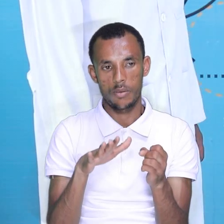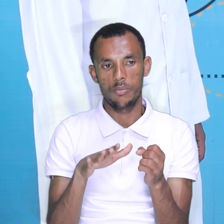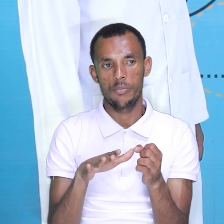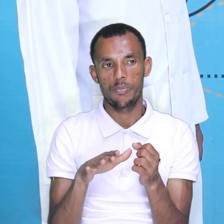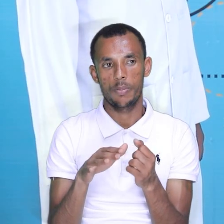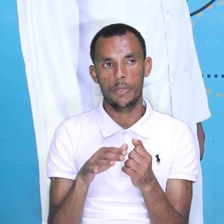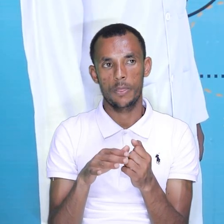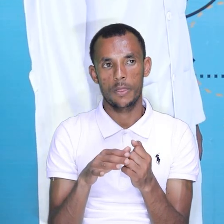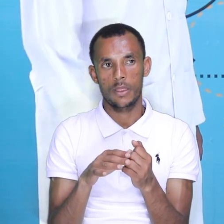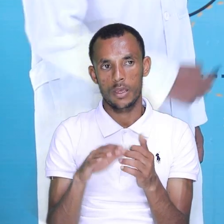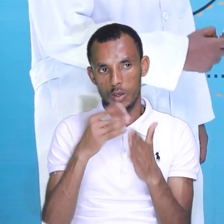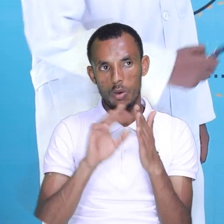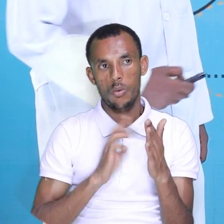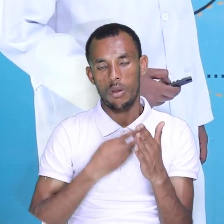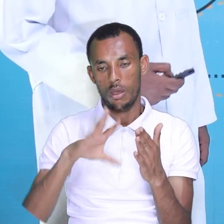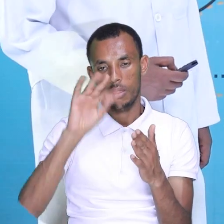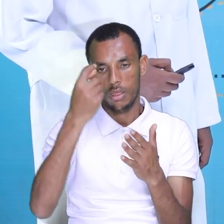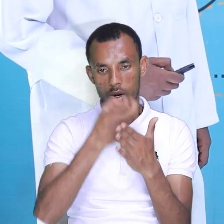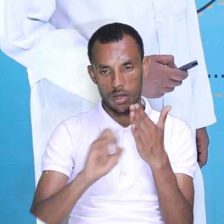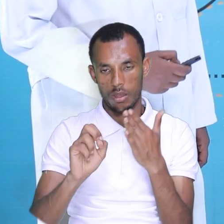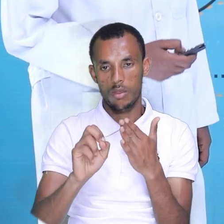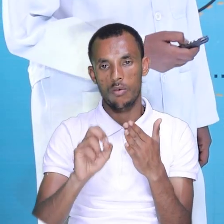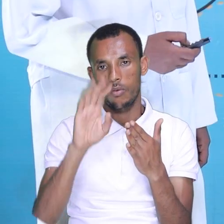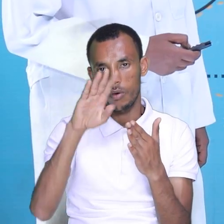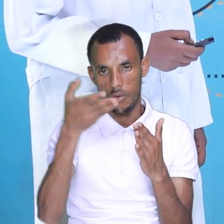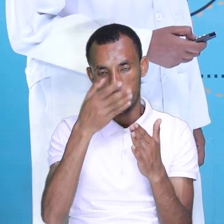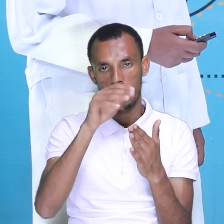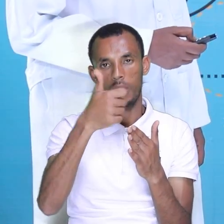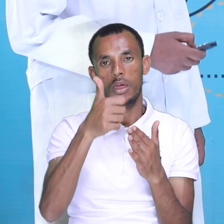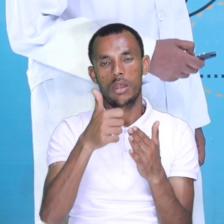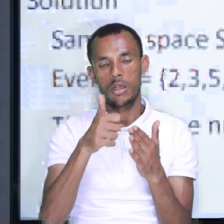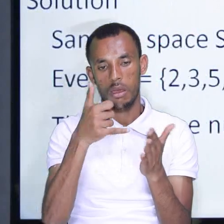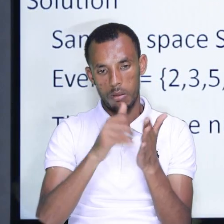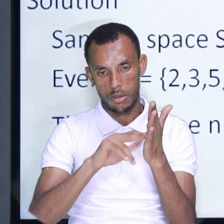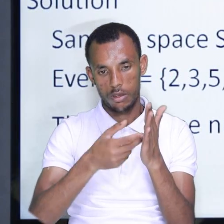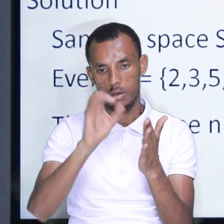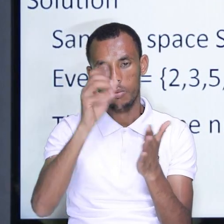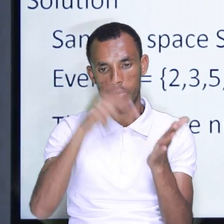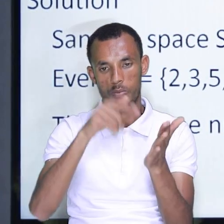space. So you will have a result to be 4 over 10, which is equal to 0.4.